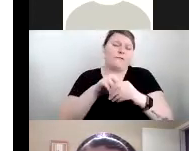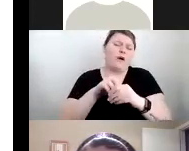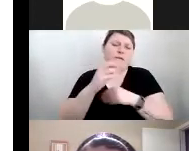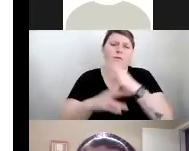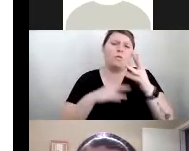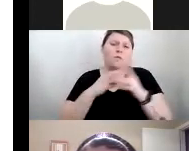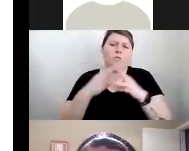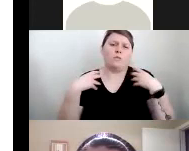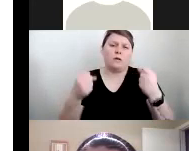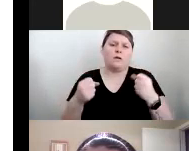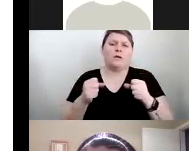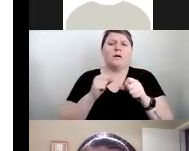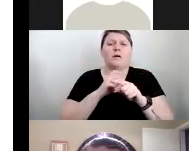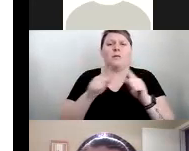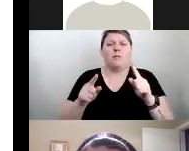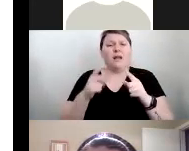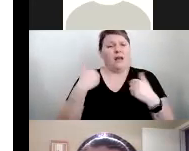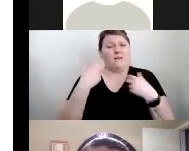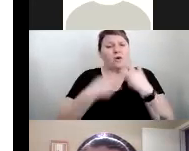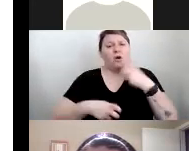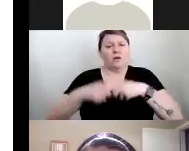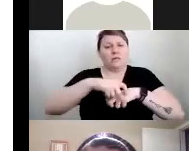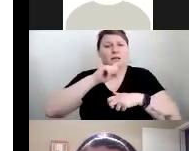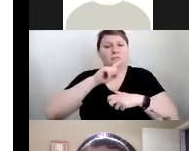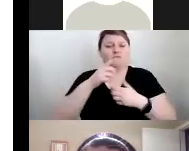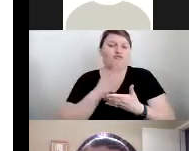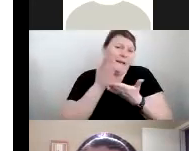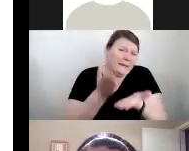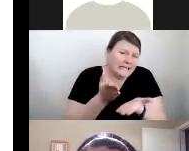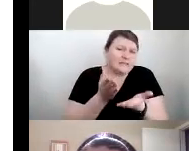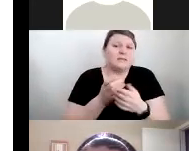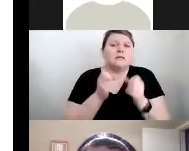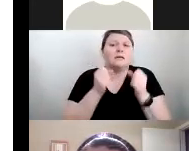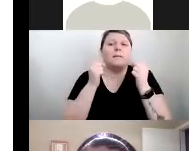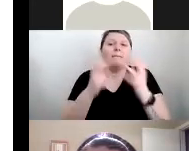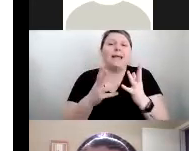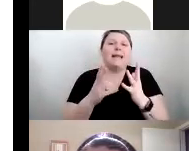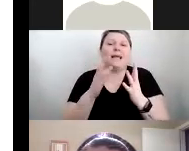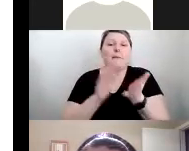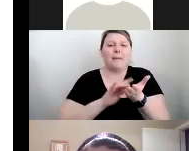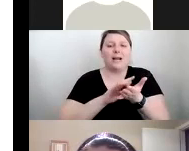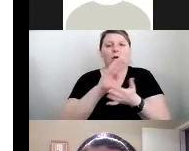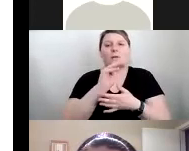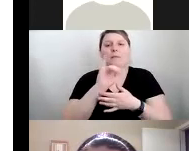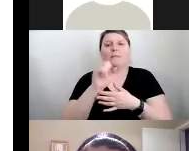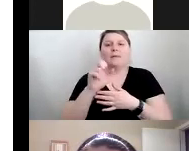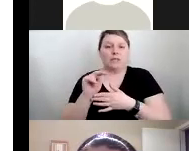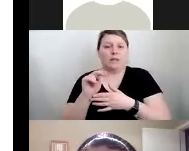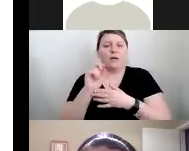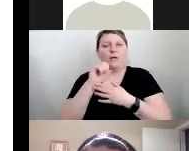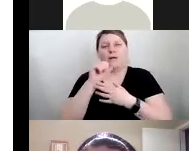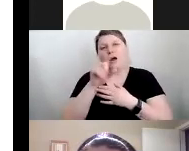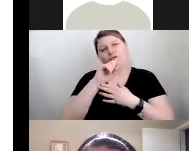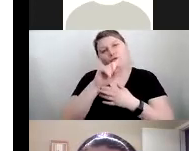lot of trepidation about recommending it to people. There are lots of these medical missions that are just not done in a great